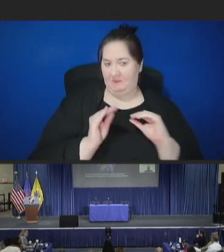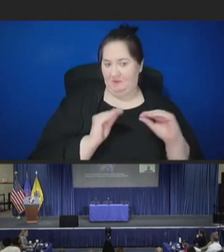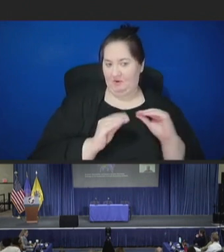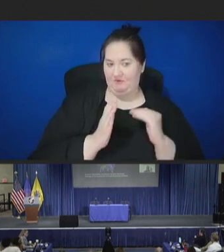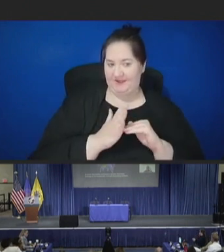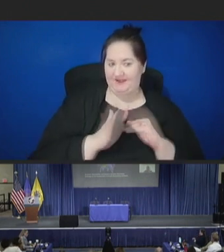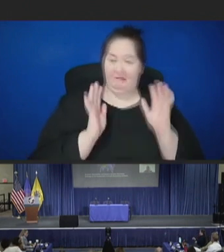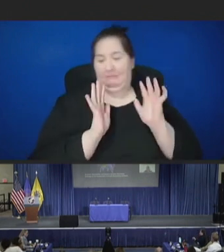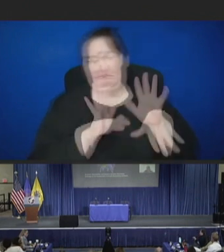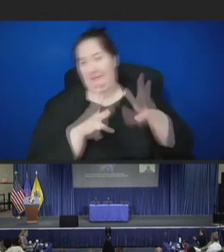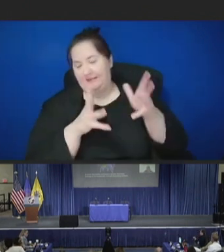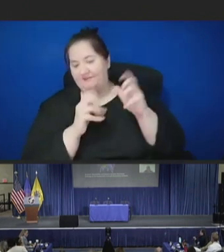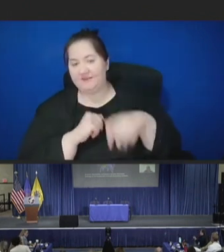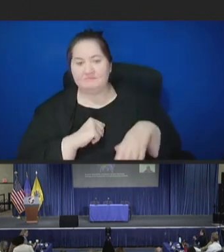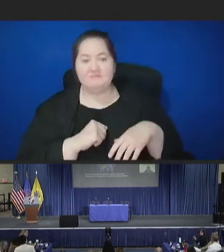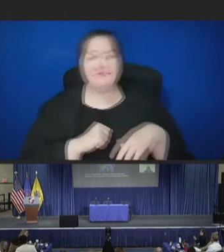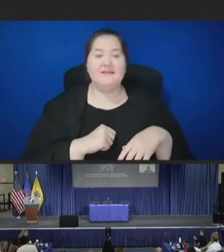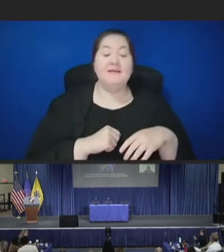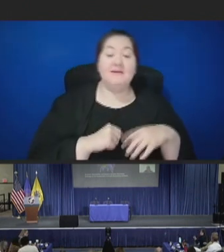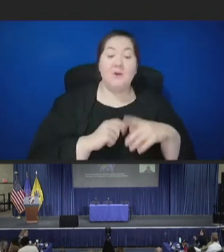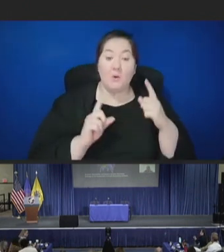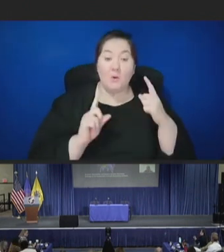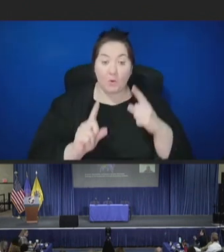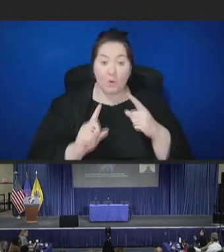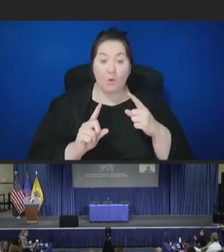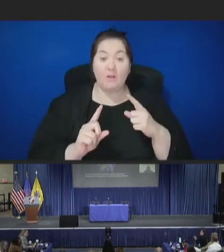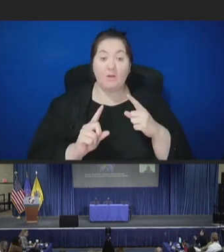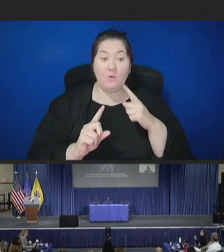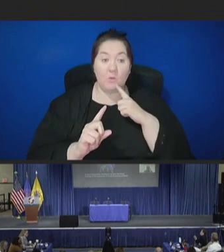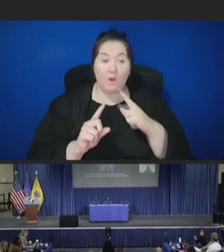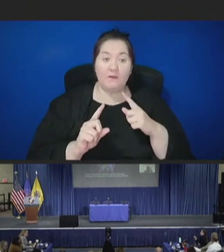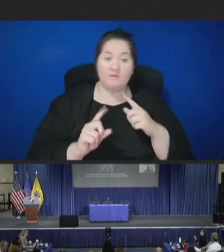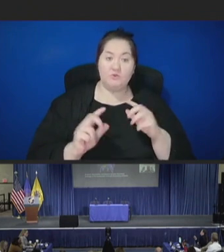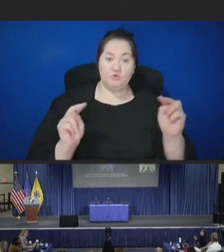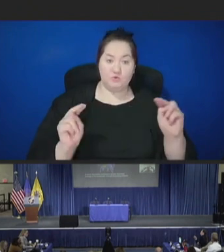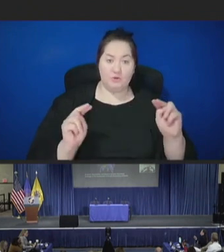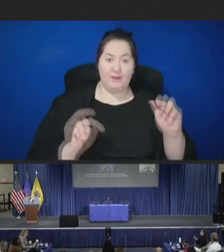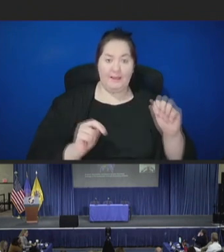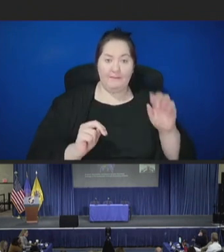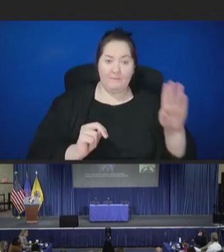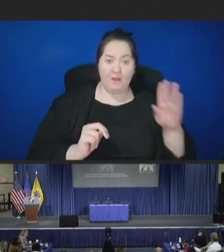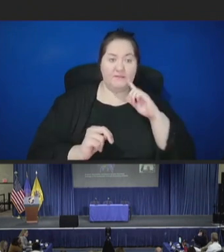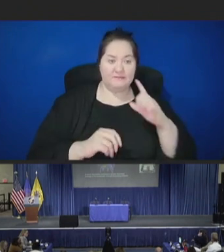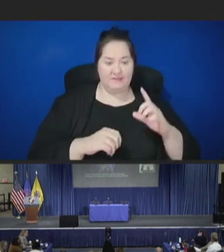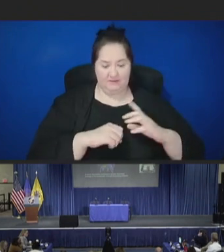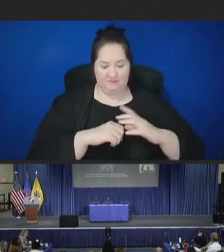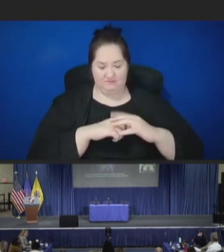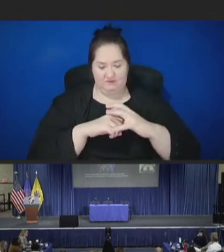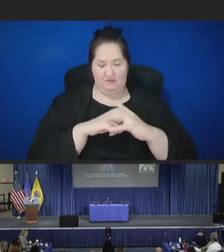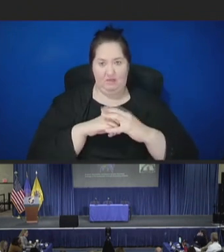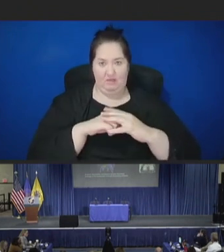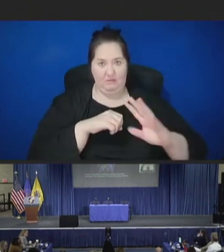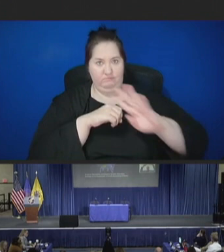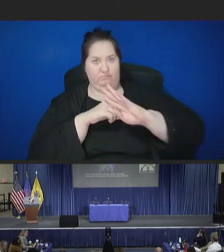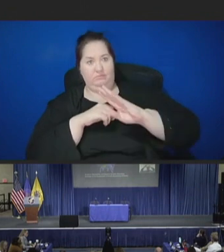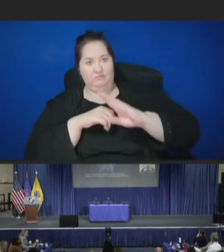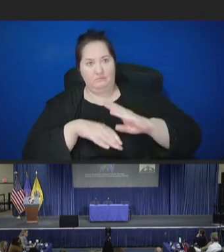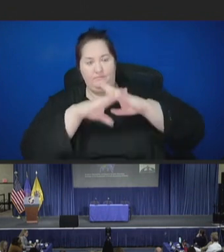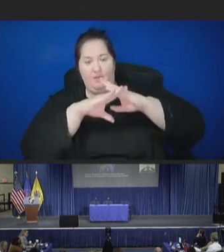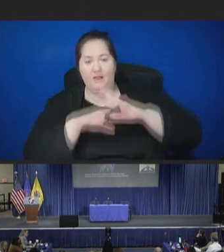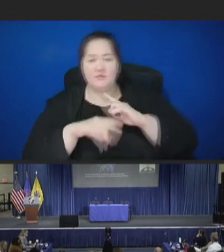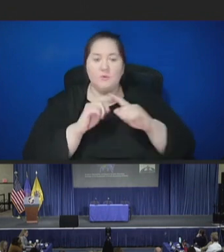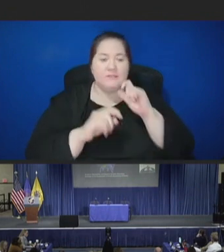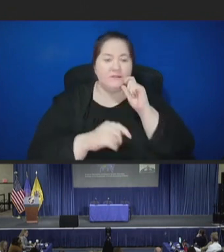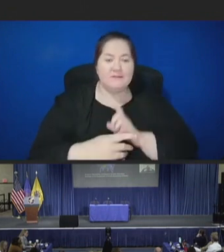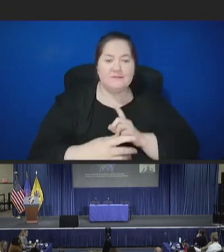I'll just leave it. The primary aim is to elicit neutralizing antibodies that'll block the spike from interacting with CD4 and